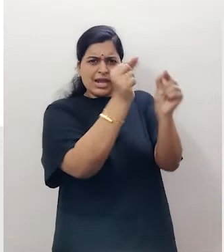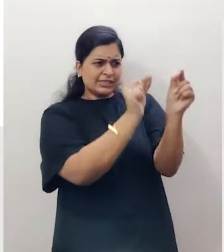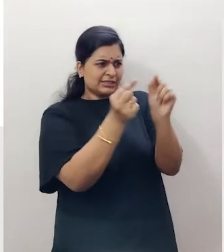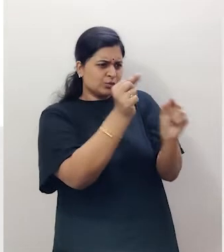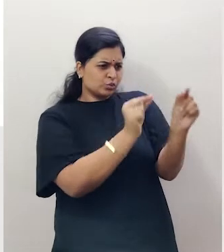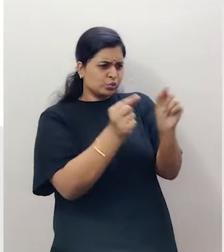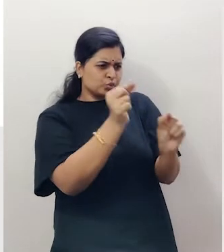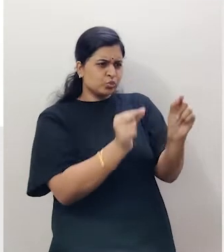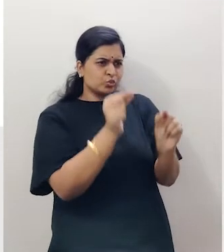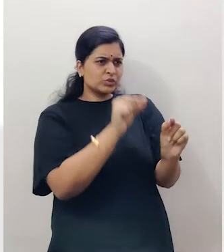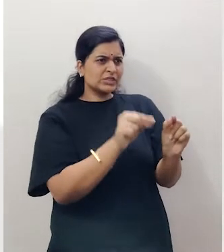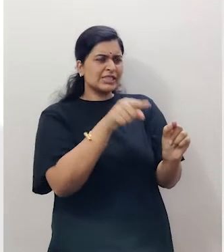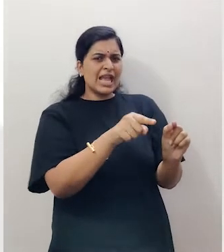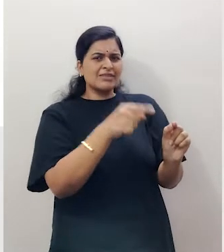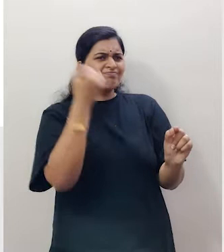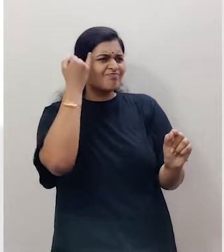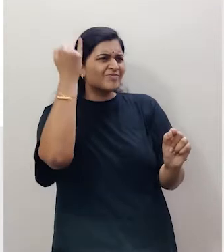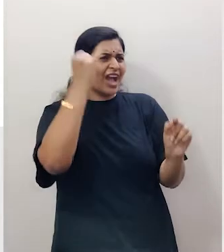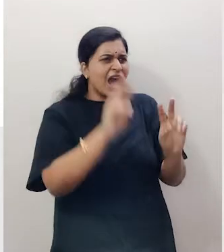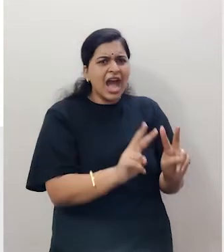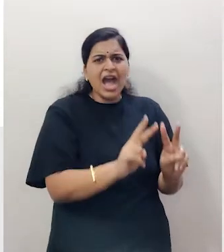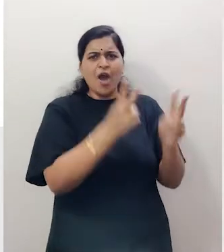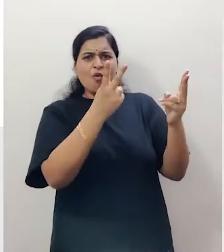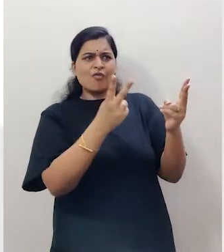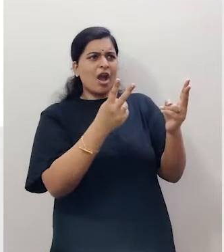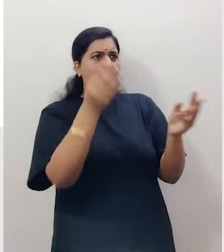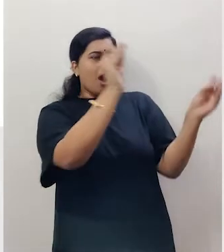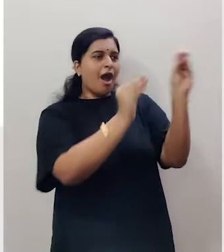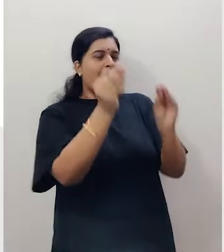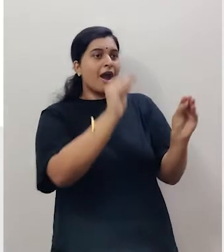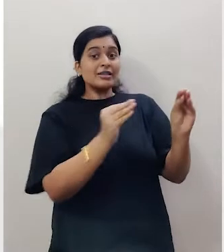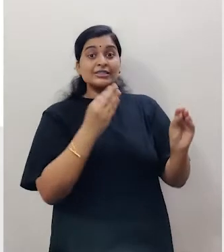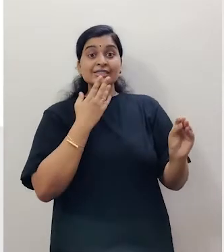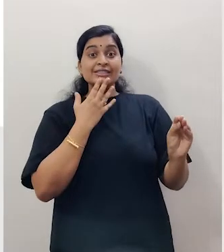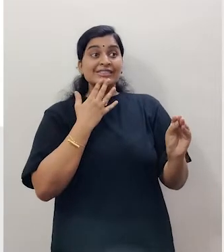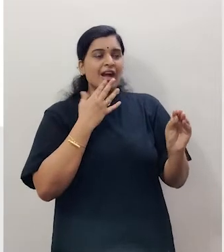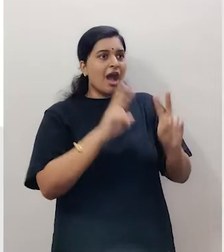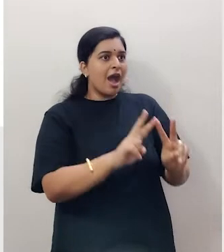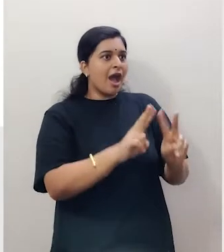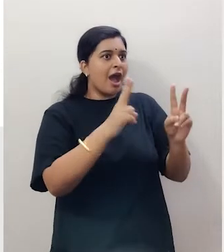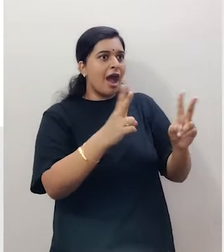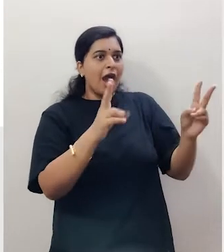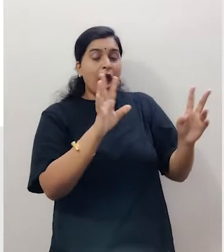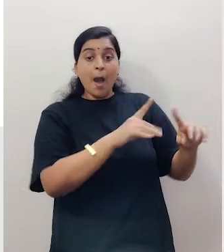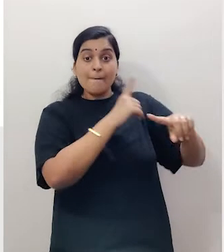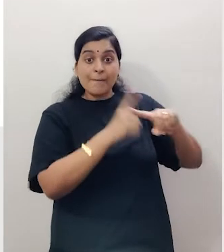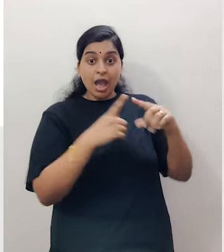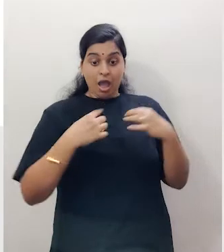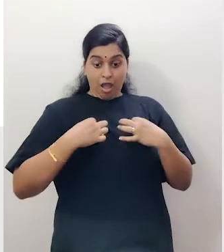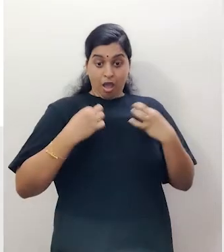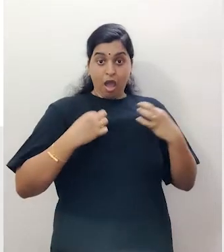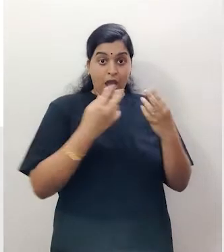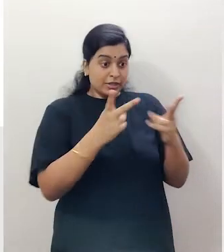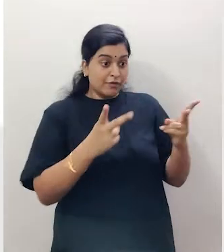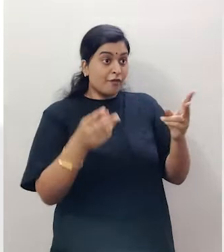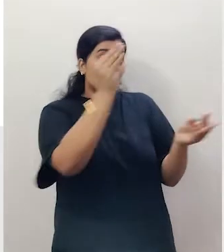and evocative of the spark felt on return to the childhood delights of first encounters with things that are not what they seem.